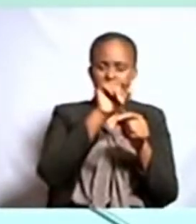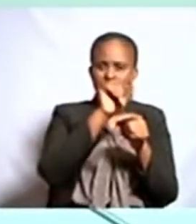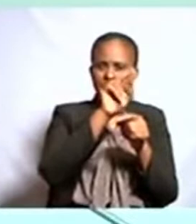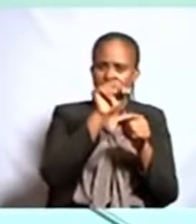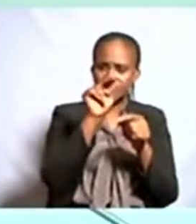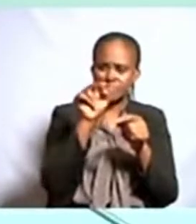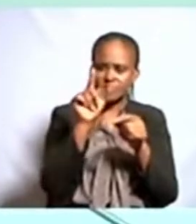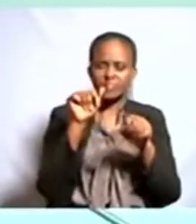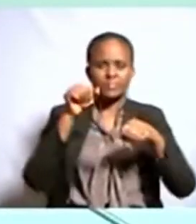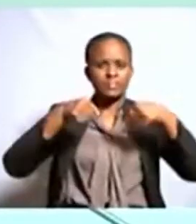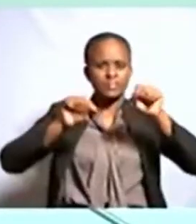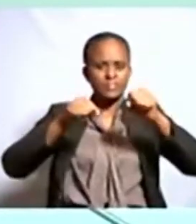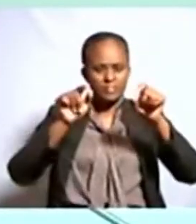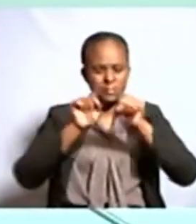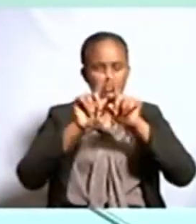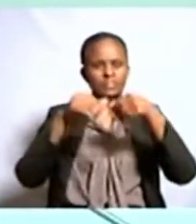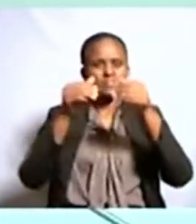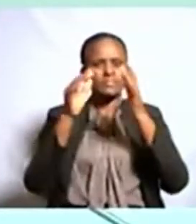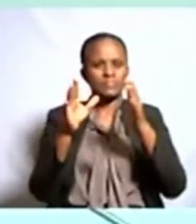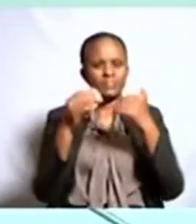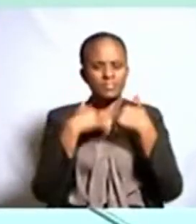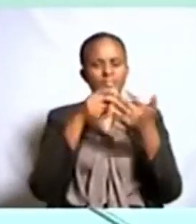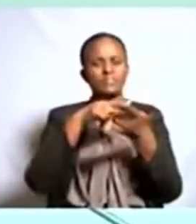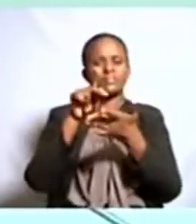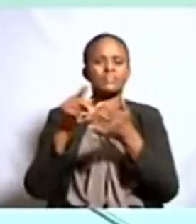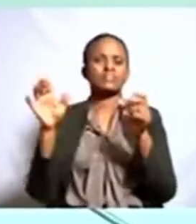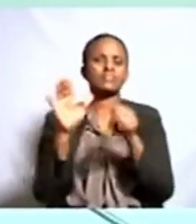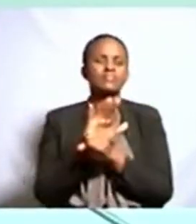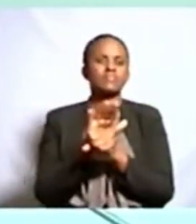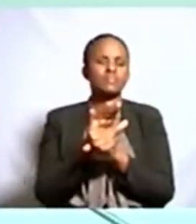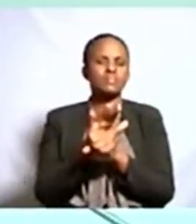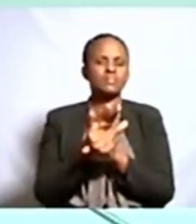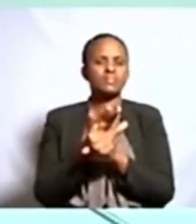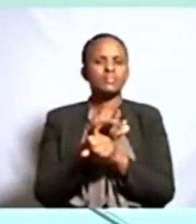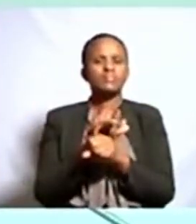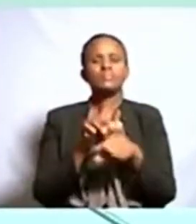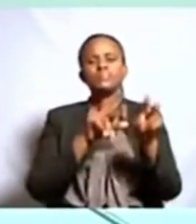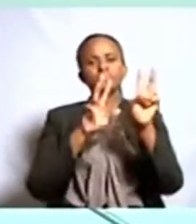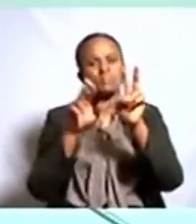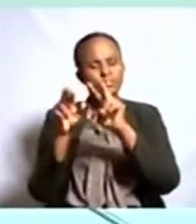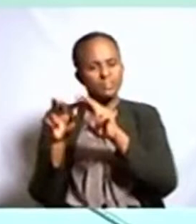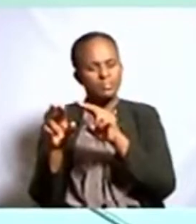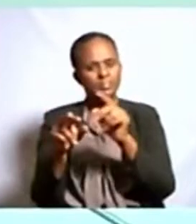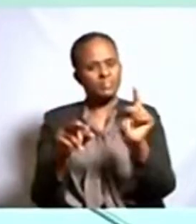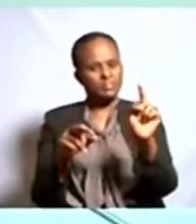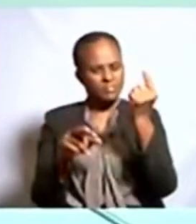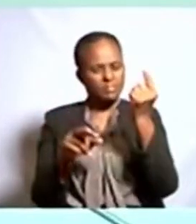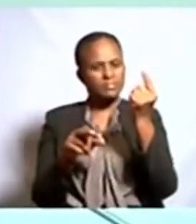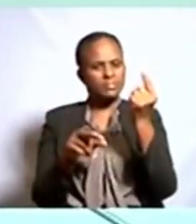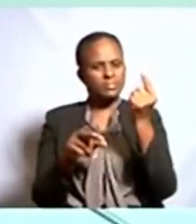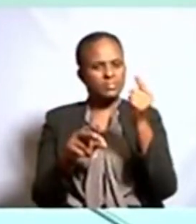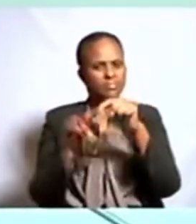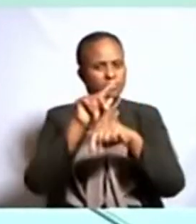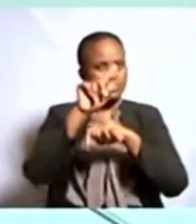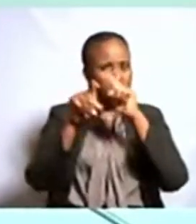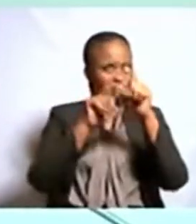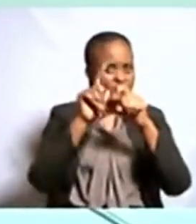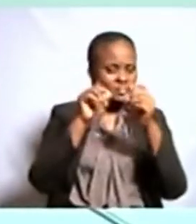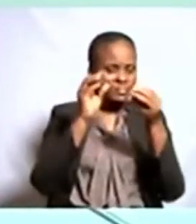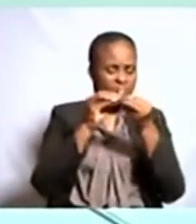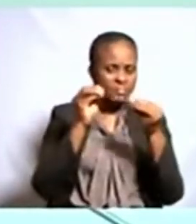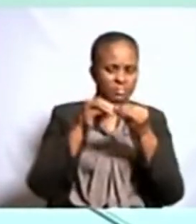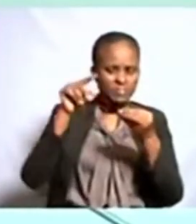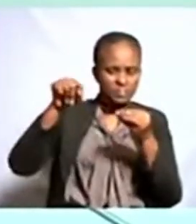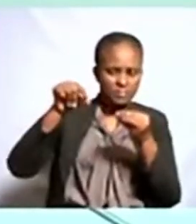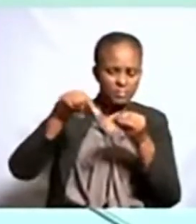tricycles were delivered and the supplier had been paid in full. The following were observations. The first one is use of questionable